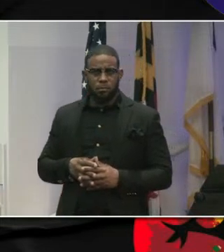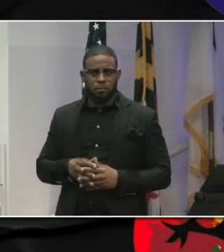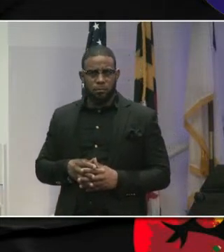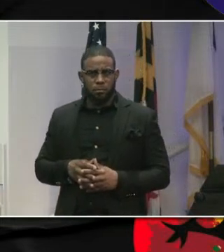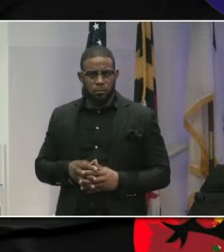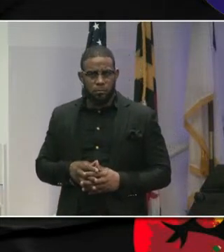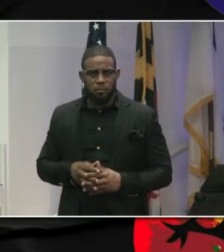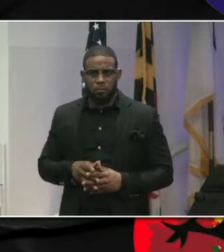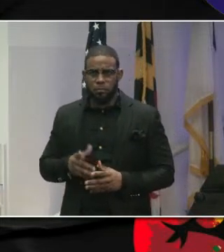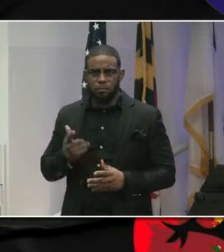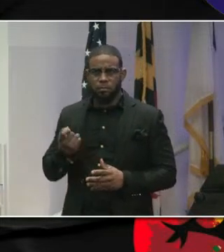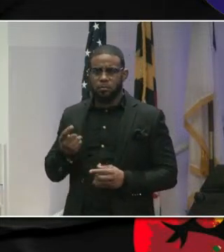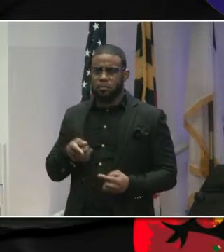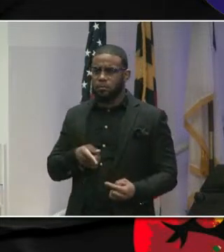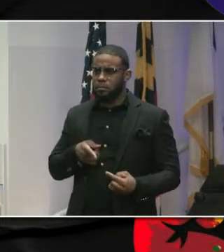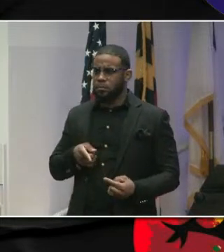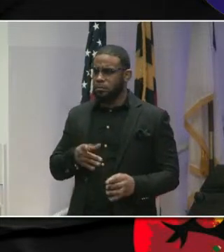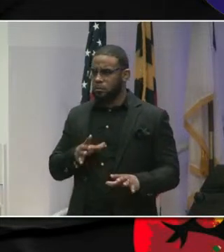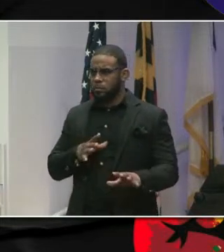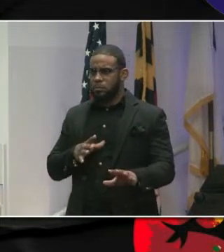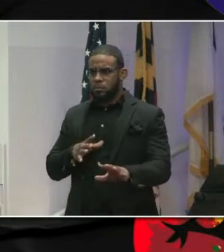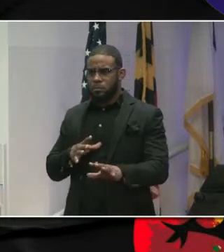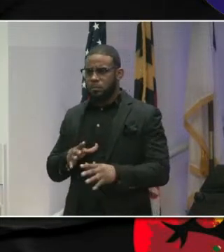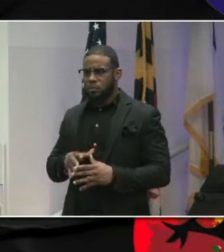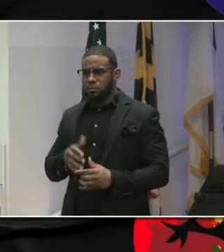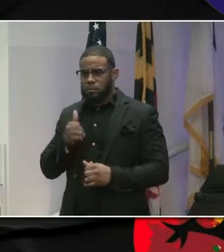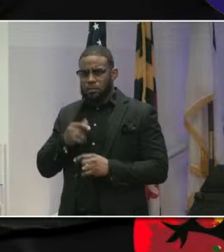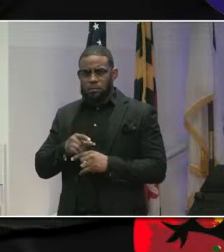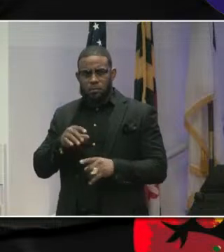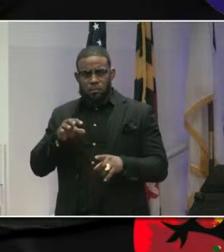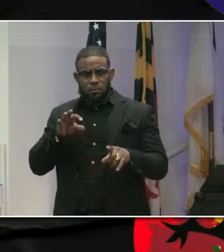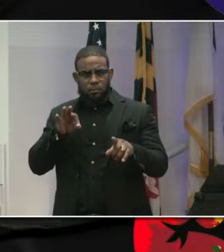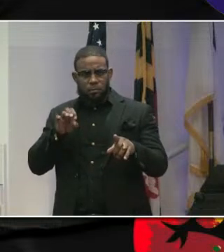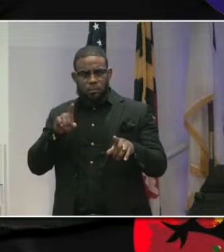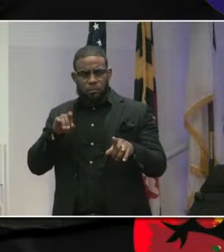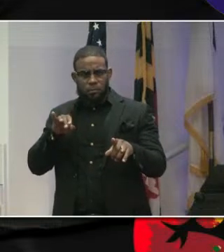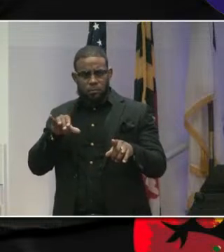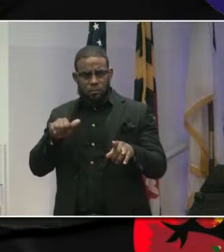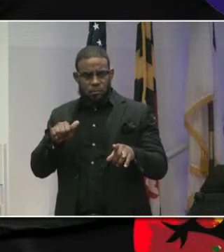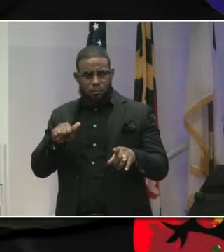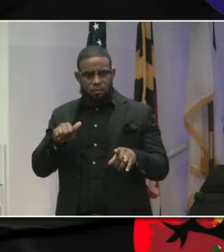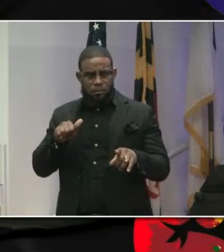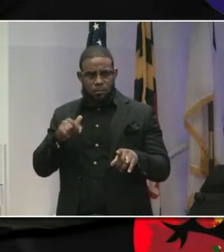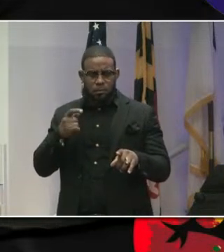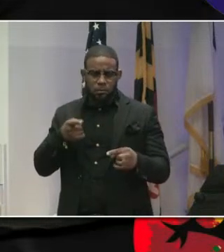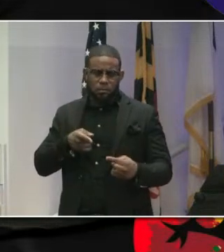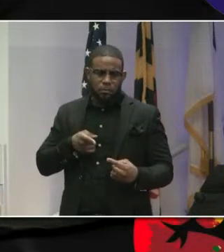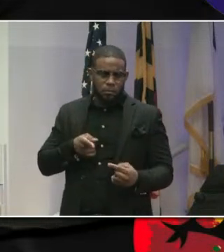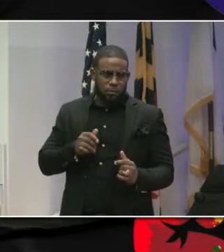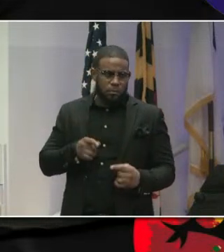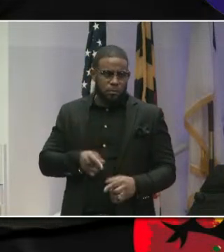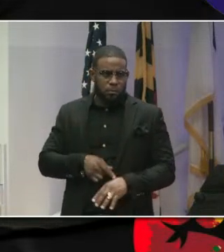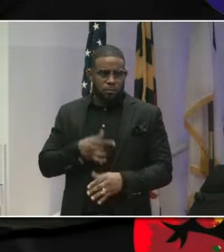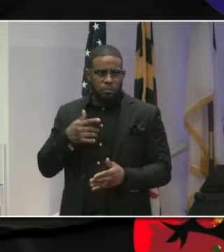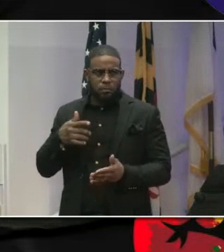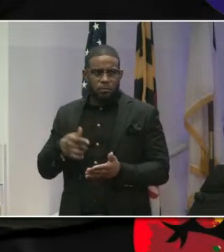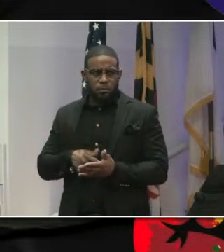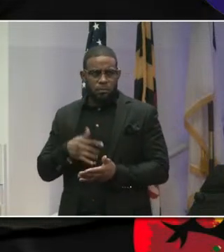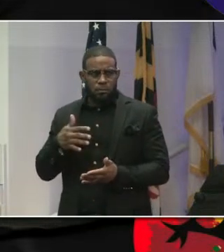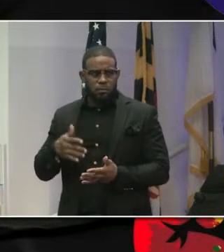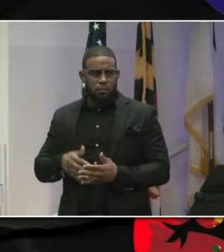This is just a little struggling time. Sister Felicia, it's just a little struggling time.